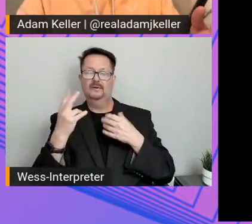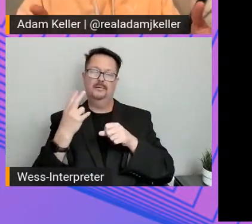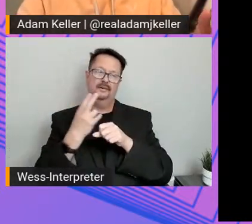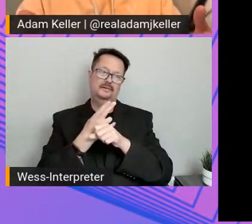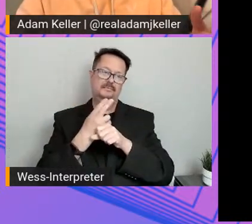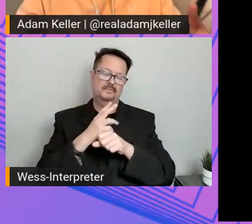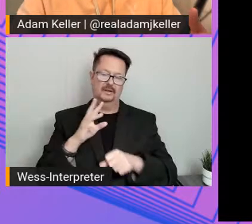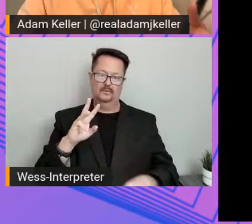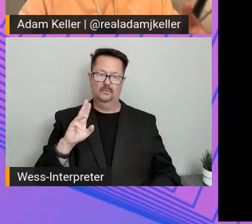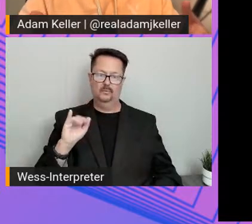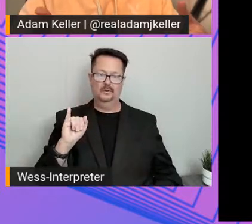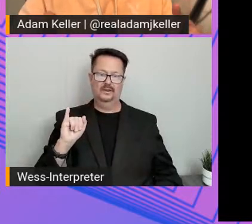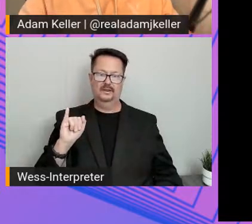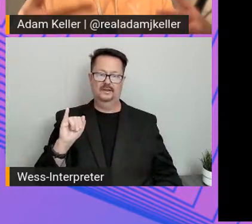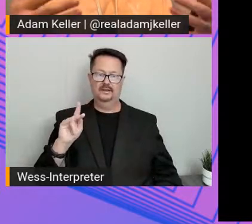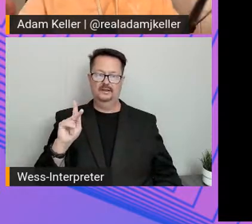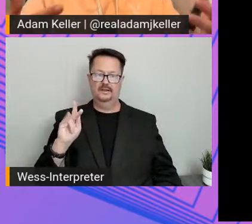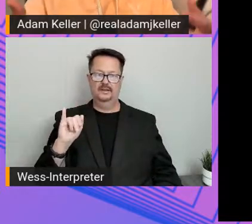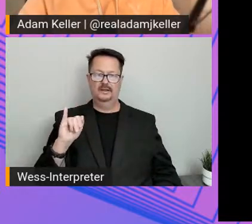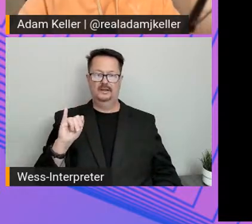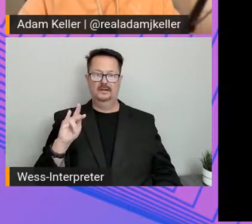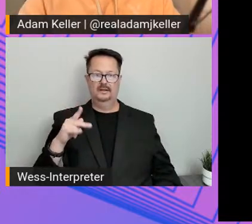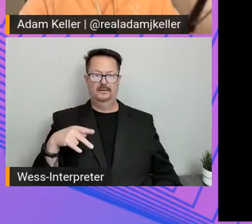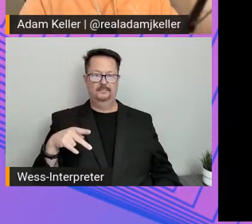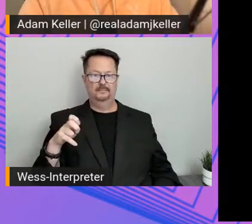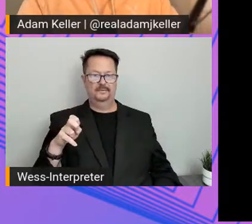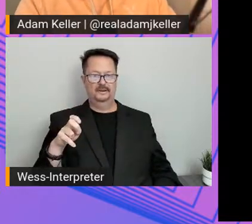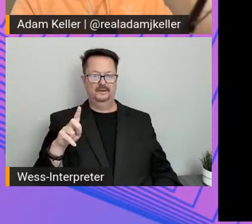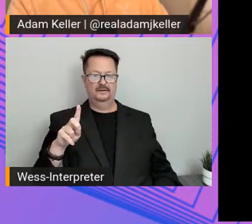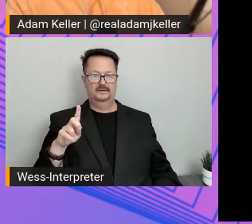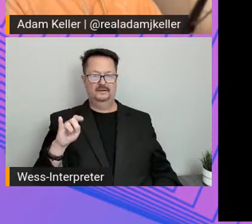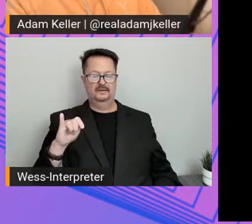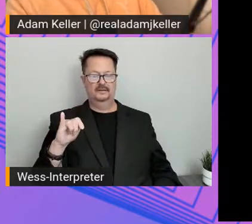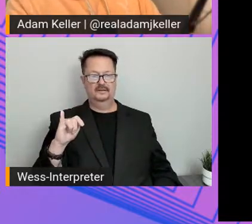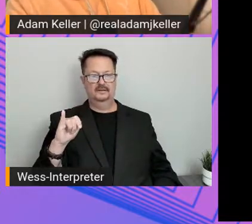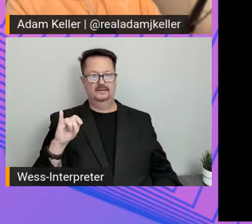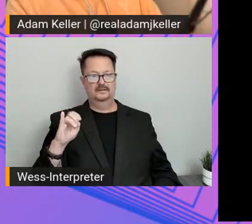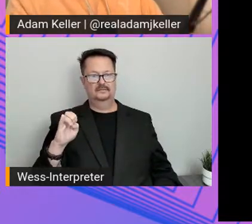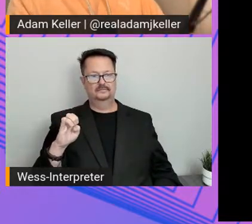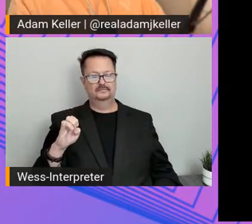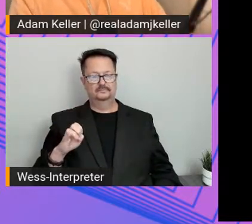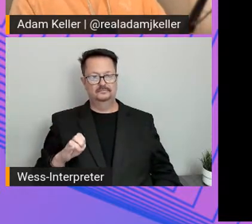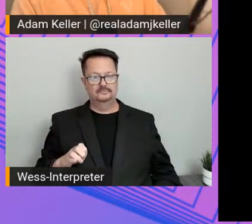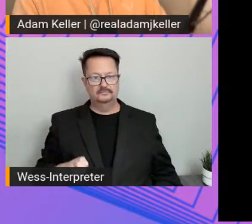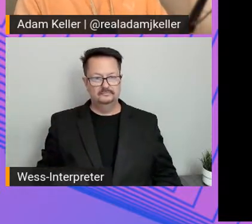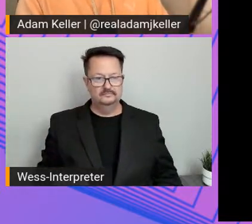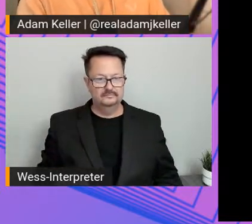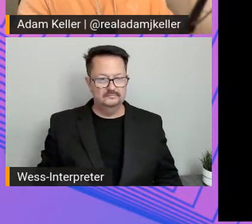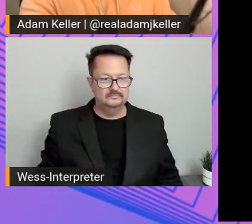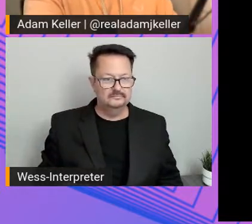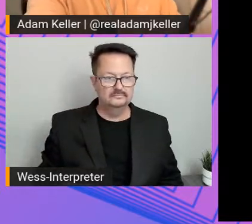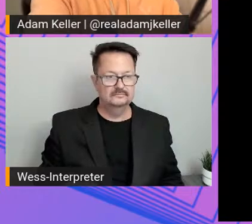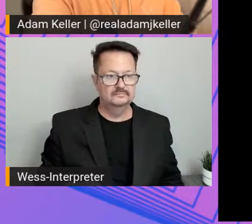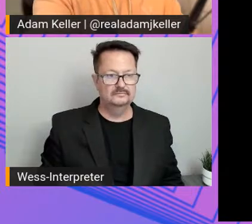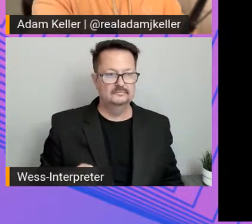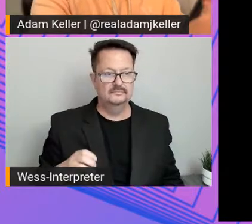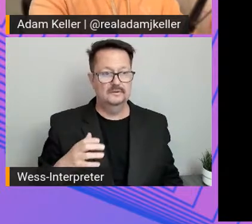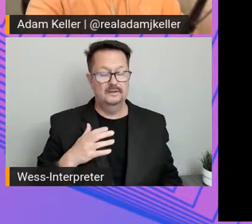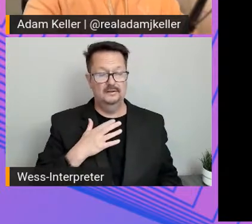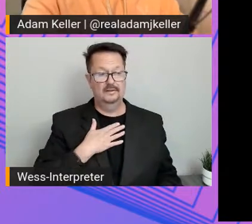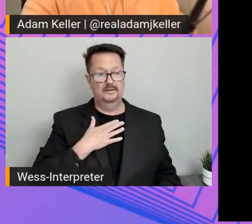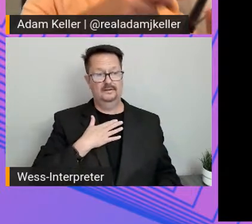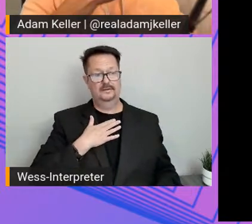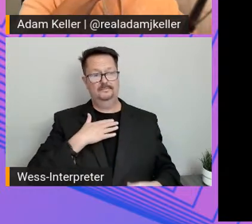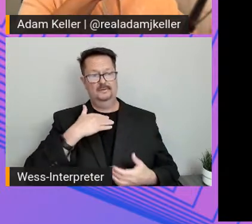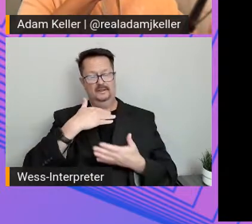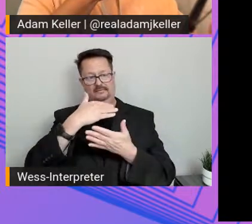API front-end service as a load balance web service. And that's it. So in my directory, I have a